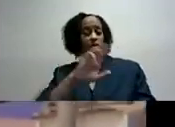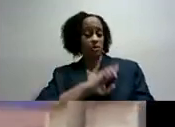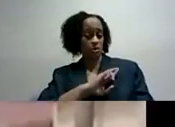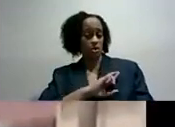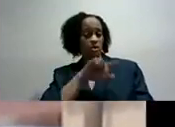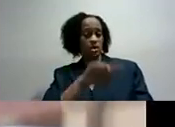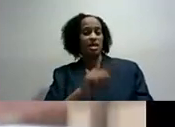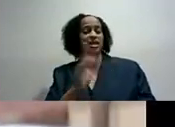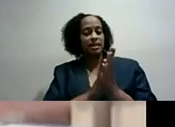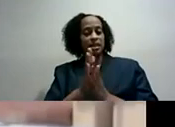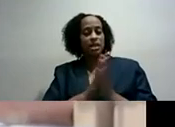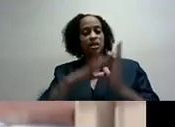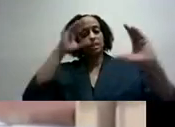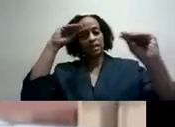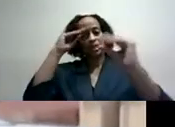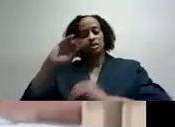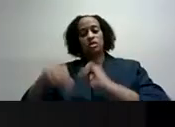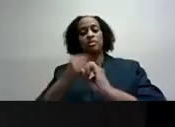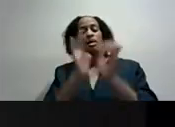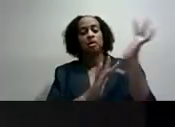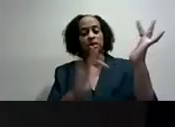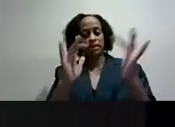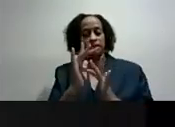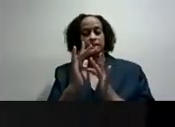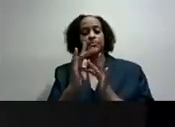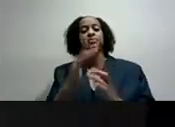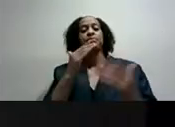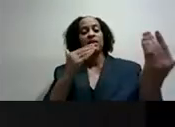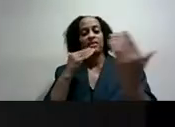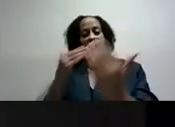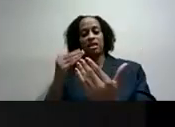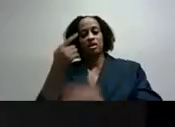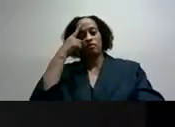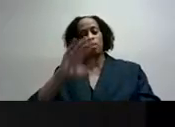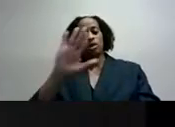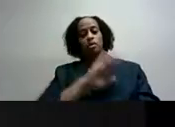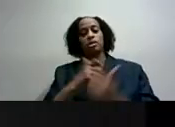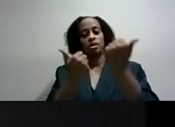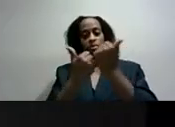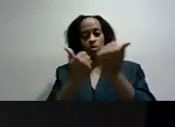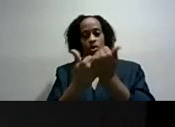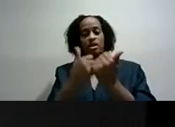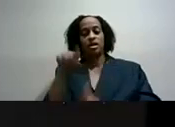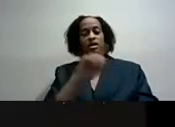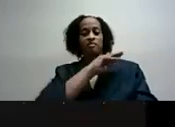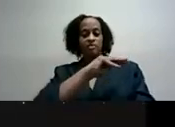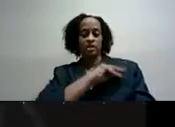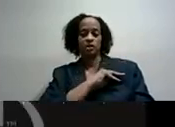are eager to teach others about Jesus. Thank you for your support of mission.